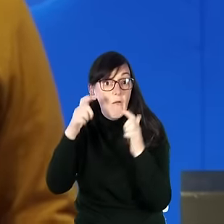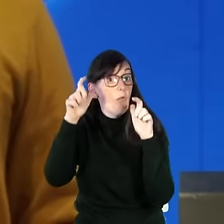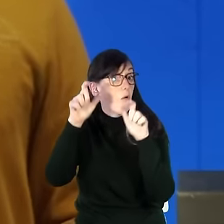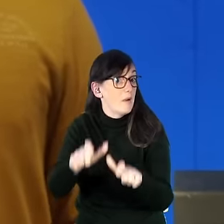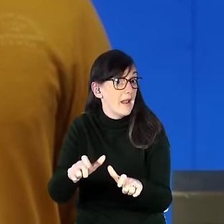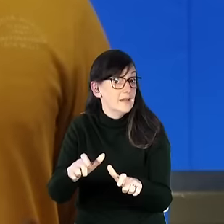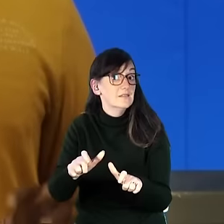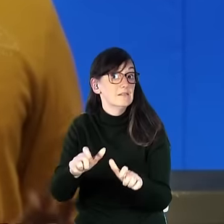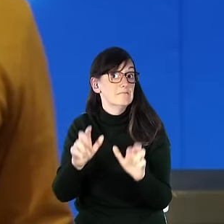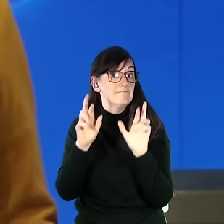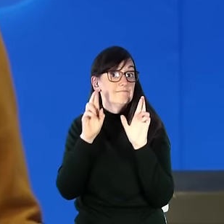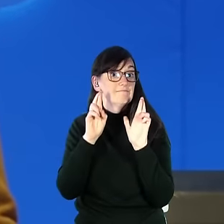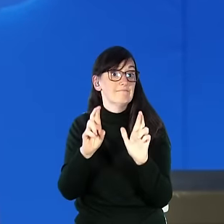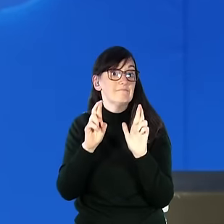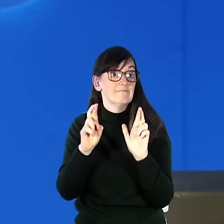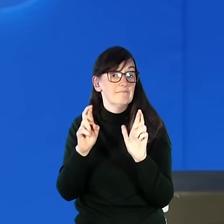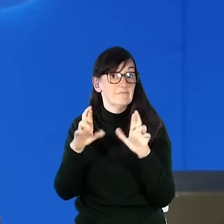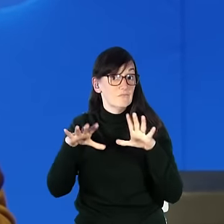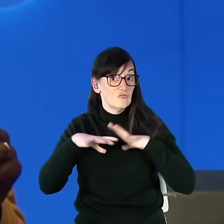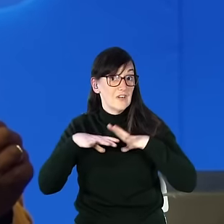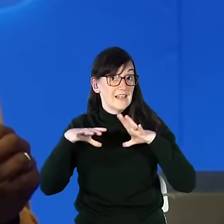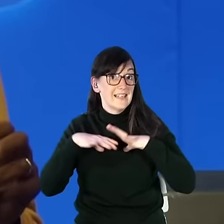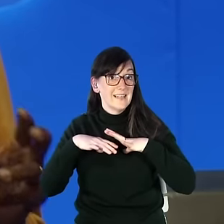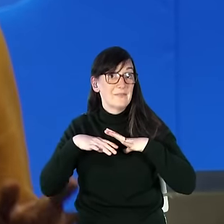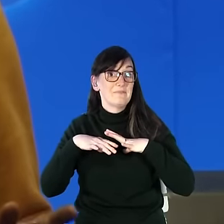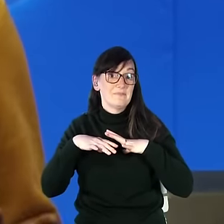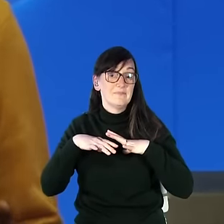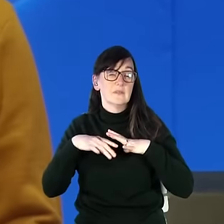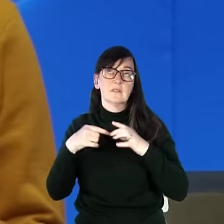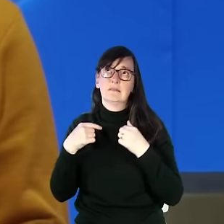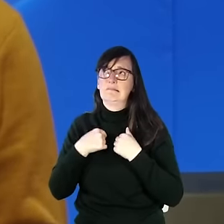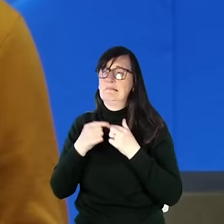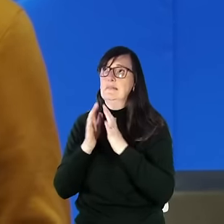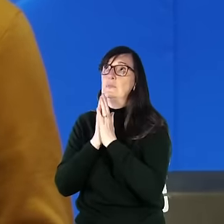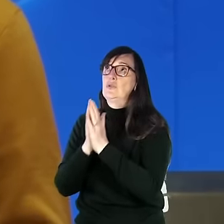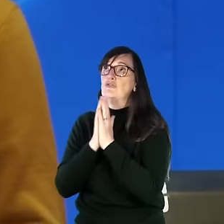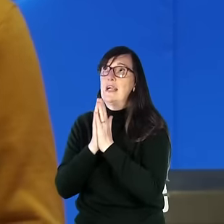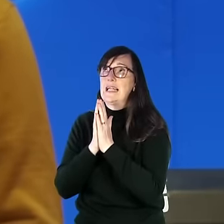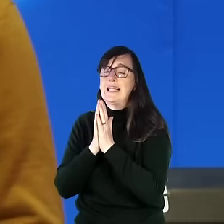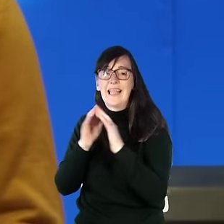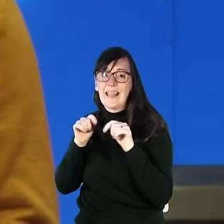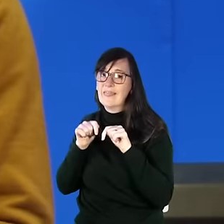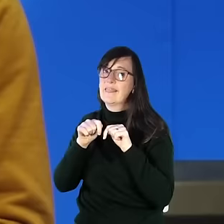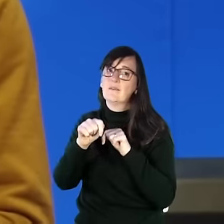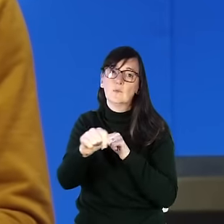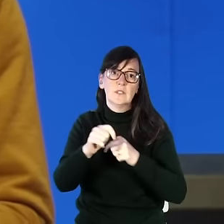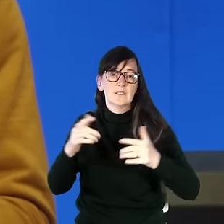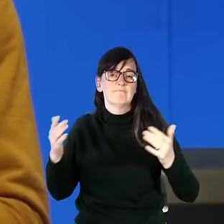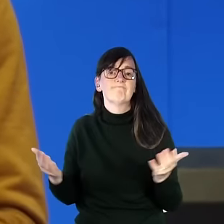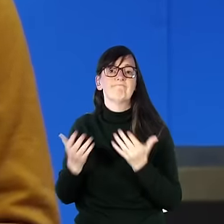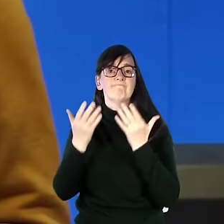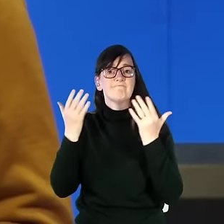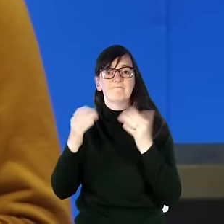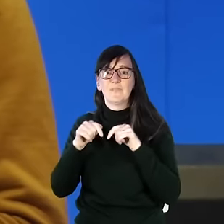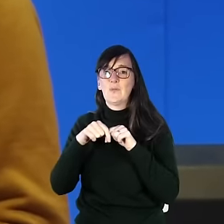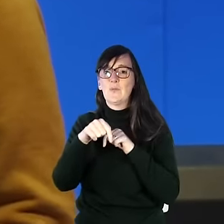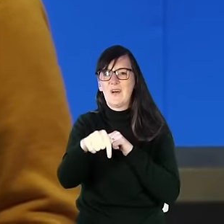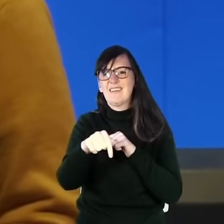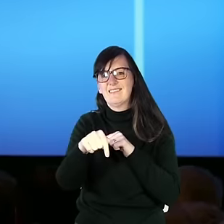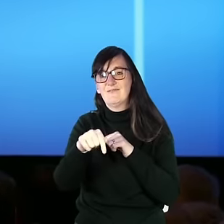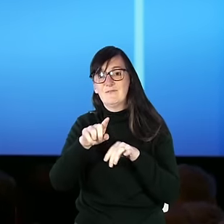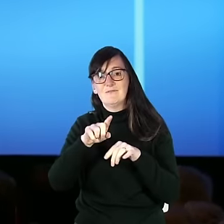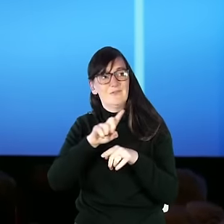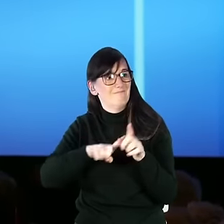accommodation. And I hope you're ready for what's going to be, I pray, a refreshing and encouraging week for many of